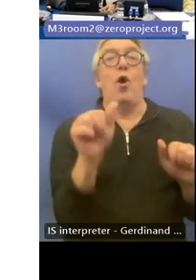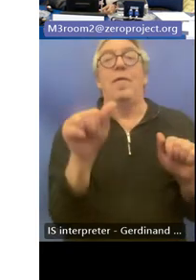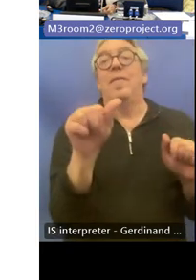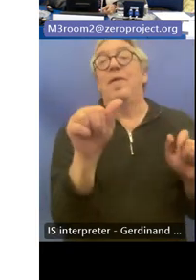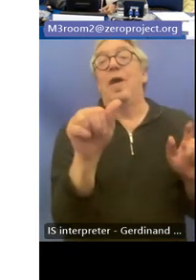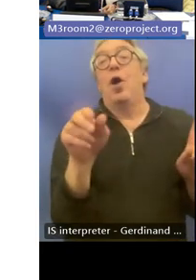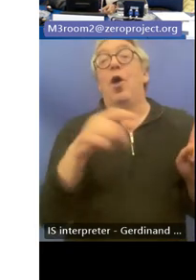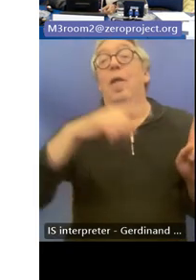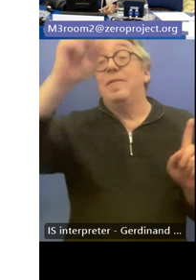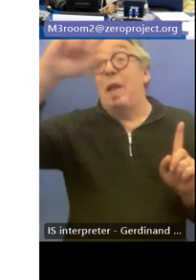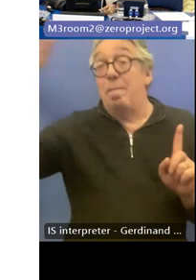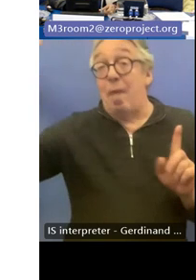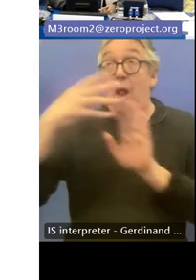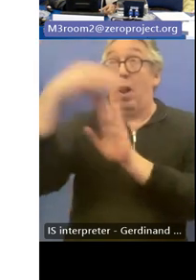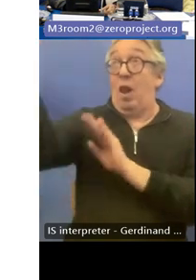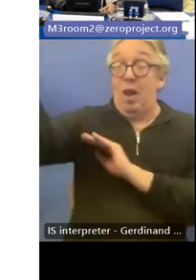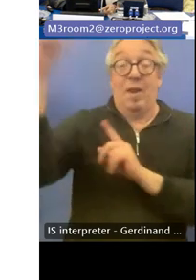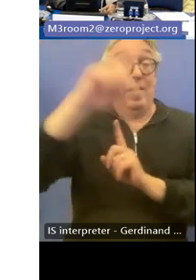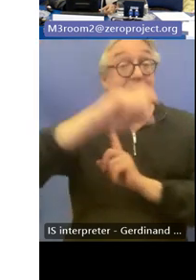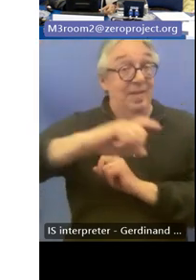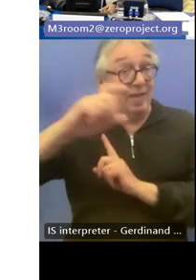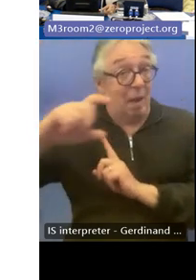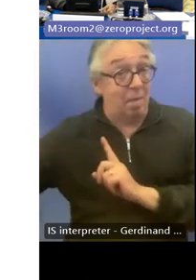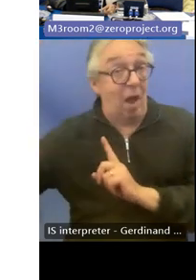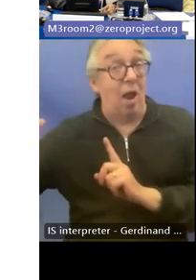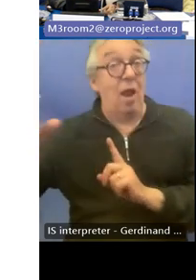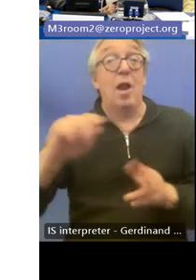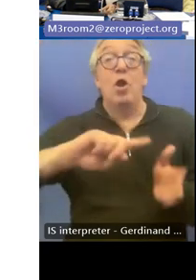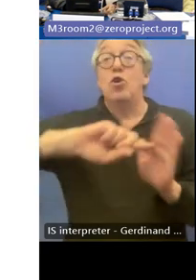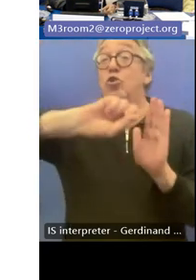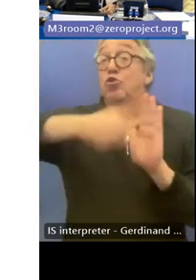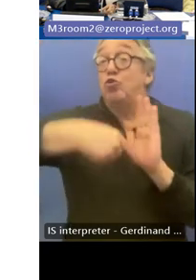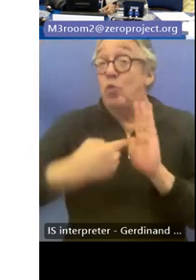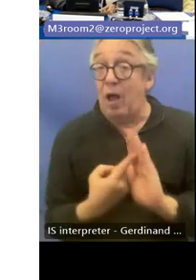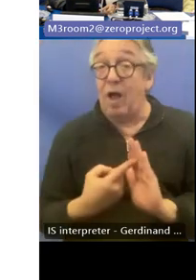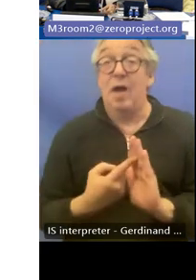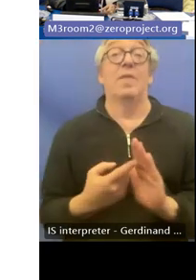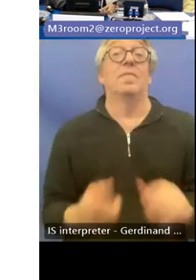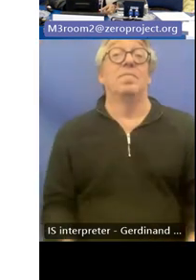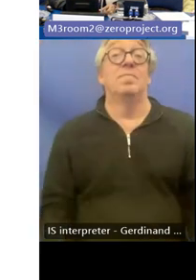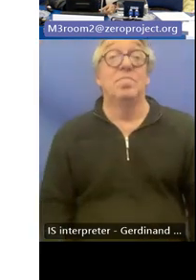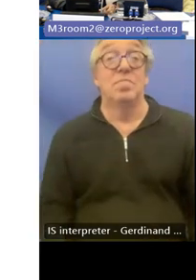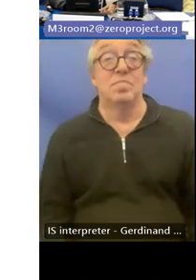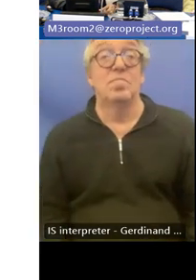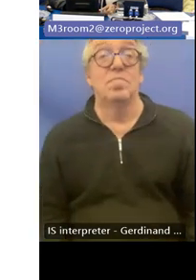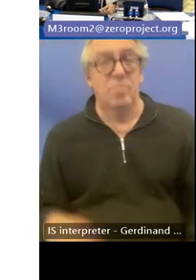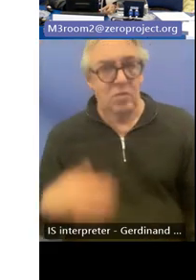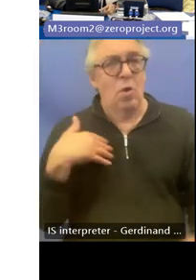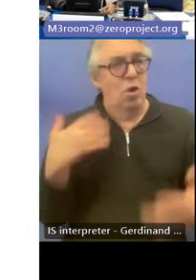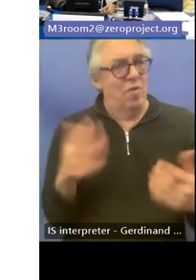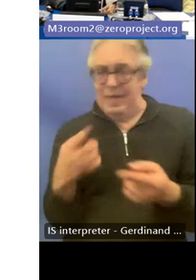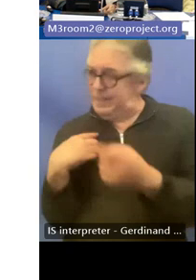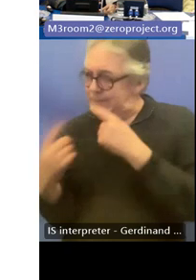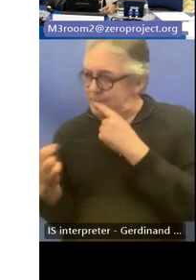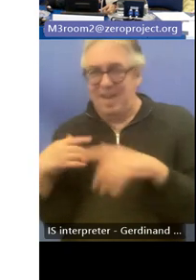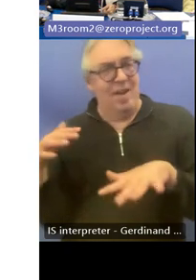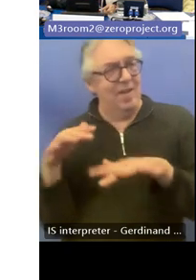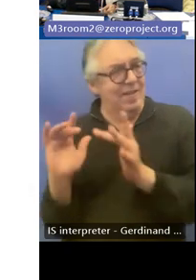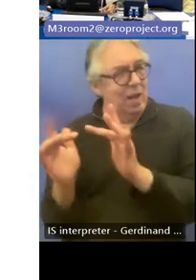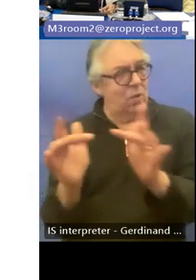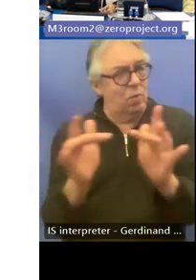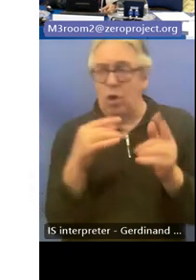Nepal and also the Sri Lanka, because we discuss these issues with our network and they find it that